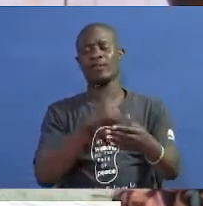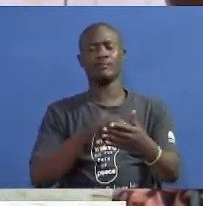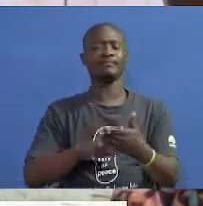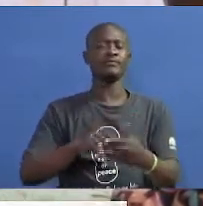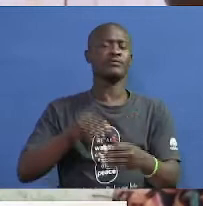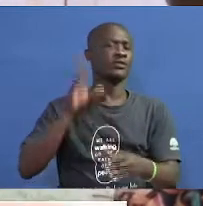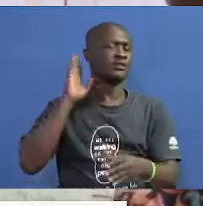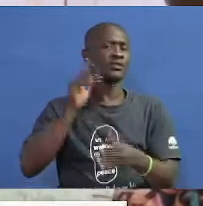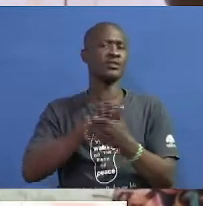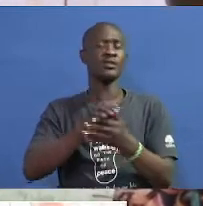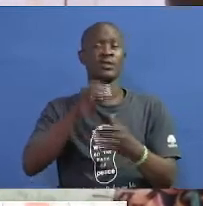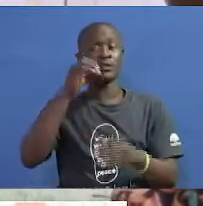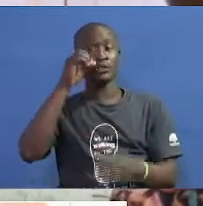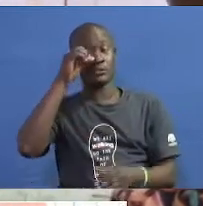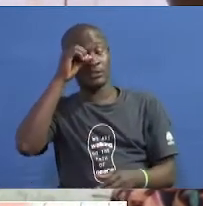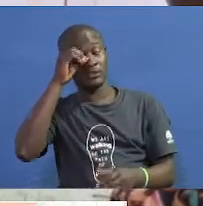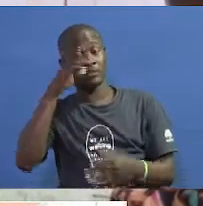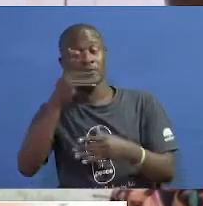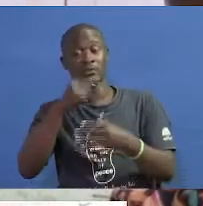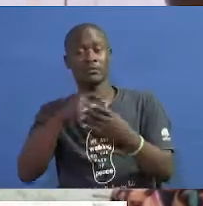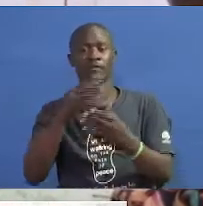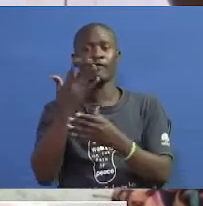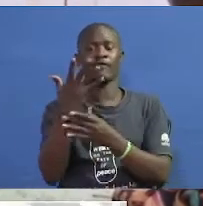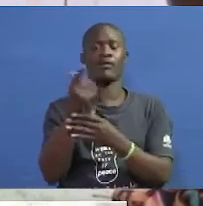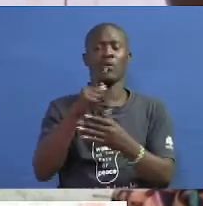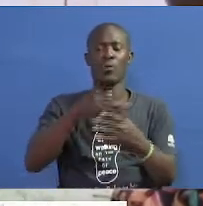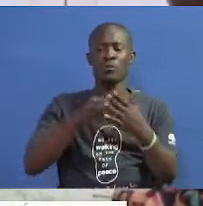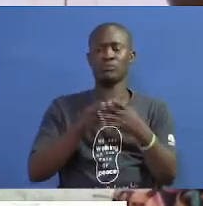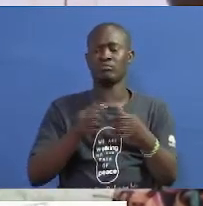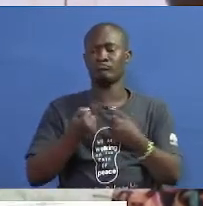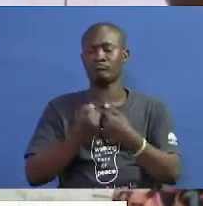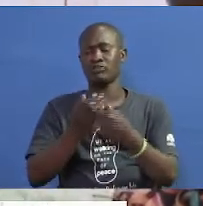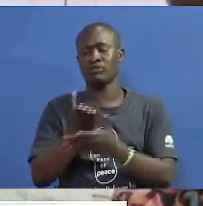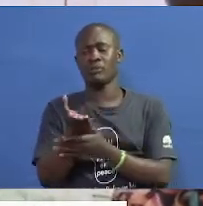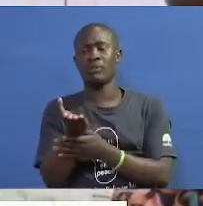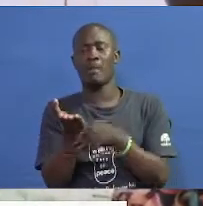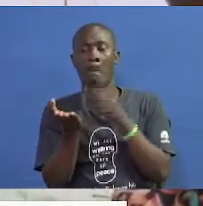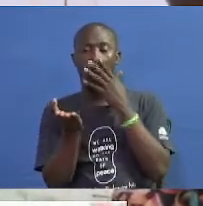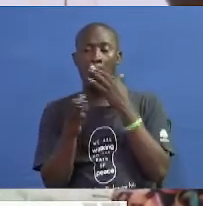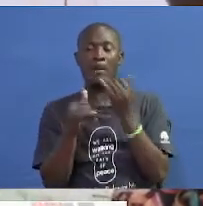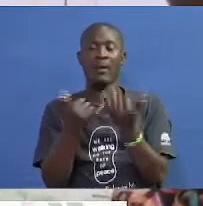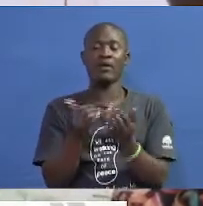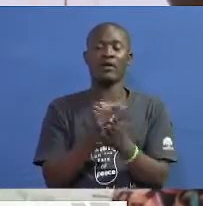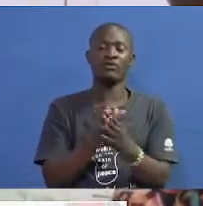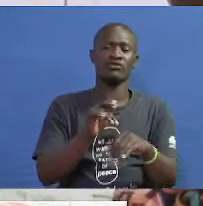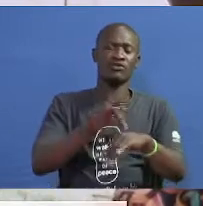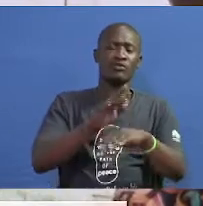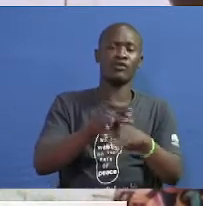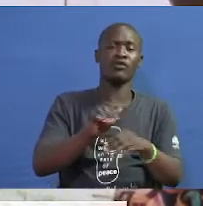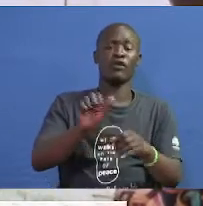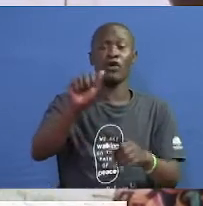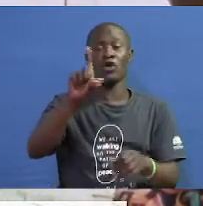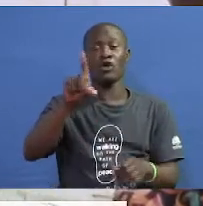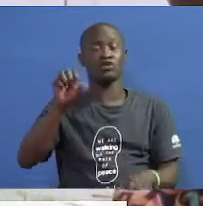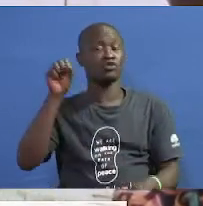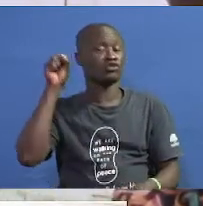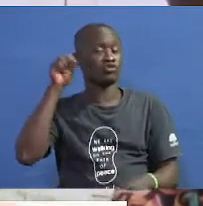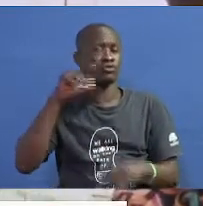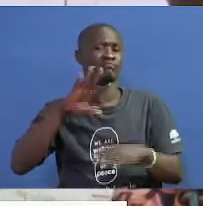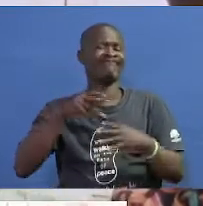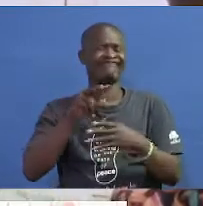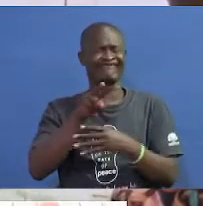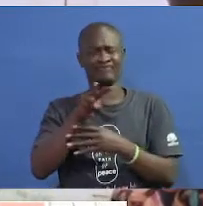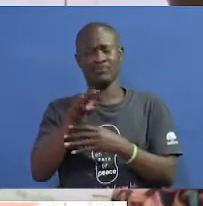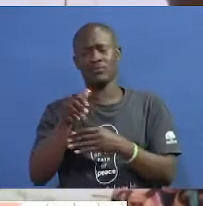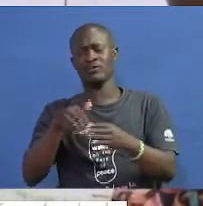with a stethoscope, they tap with their fingers to try to figure out what's going on. Now, with point of care ultrasound, they're actually able